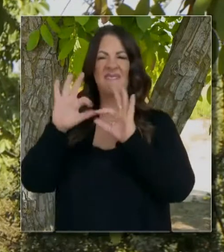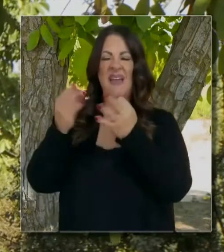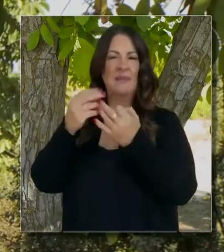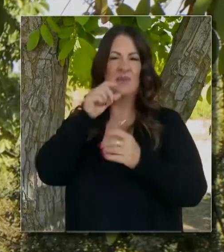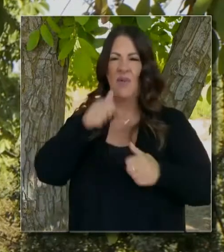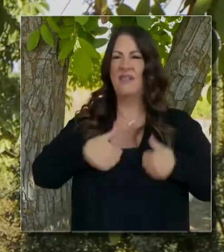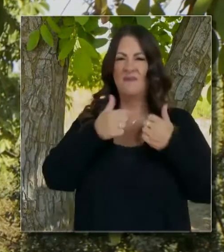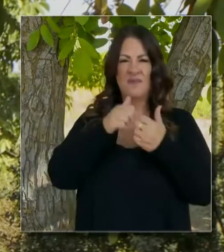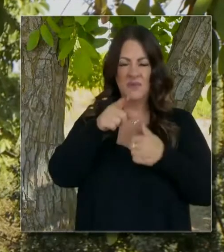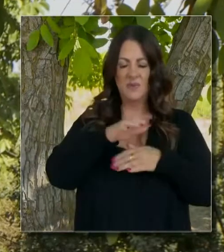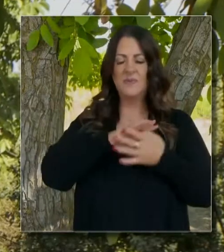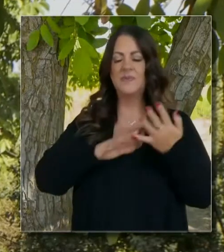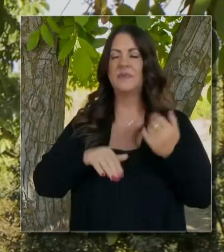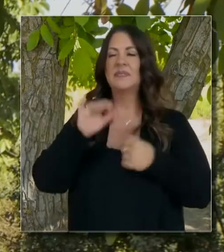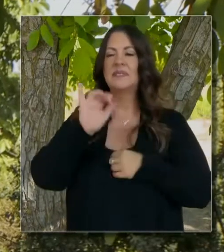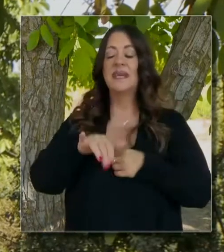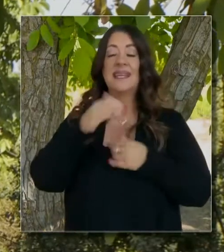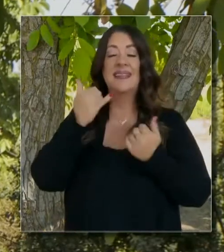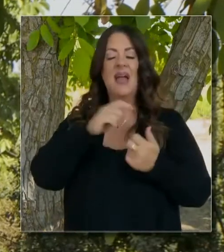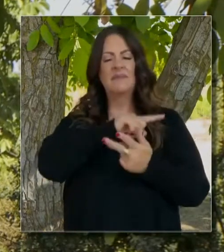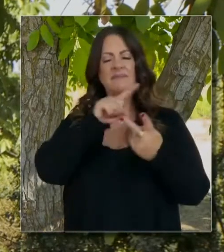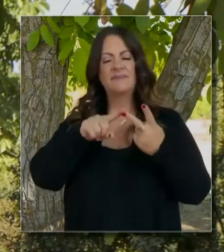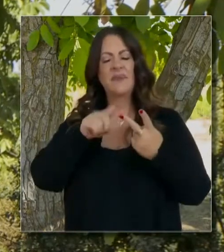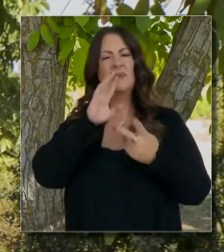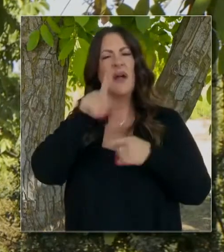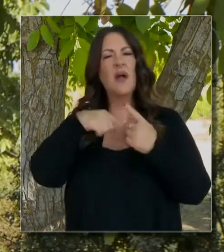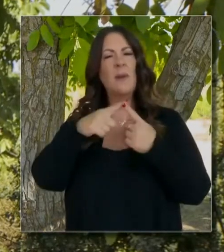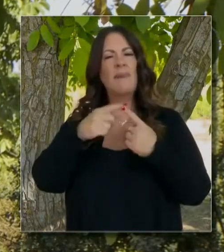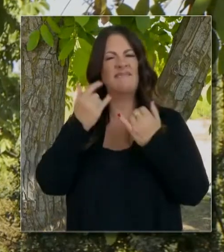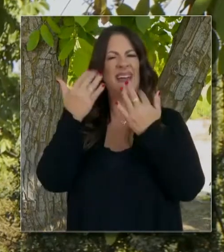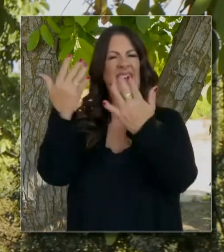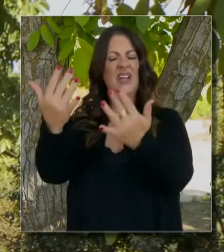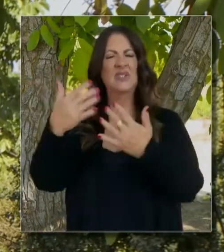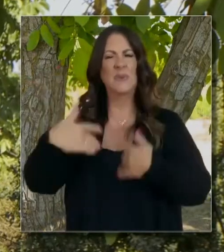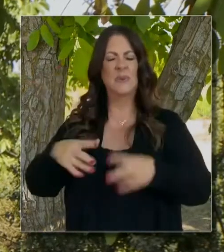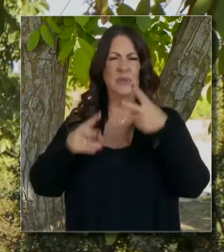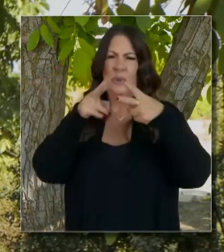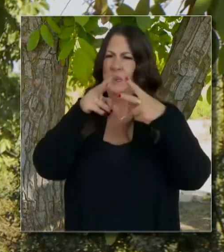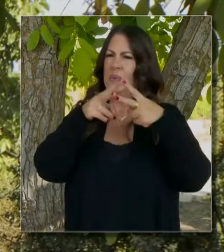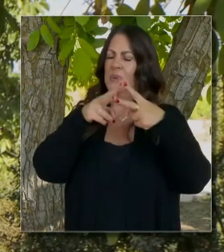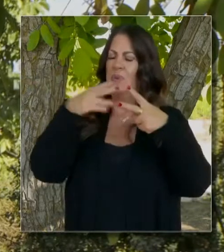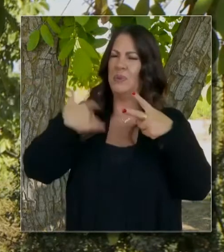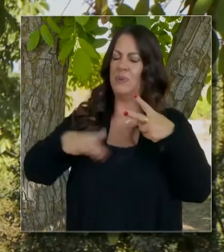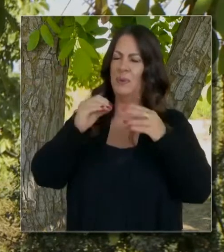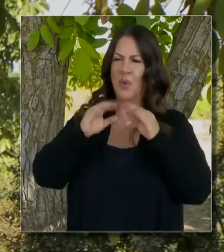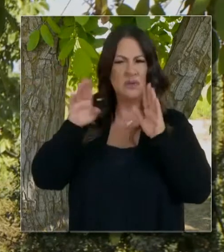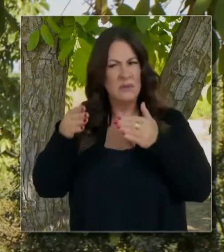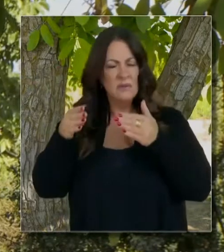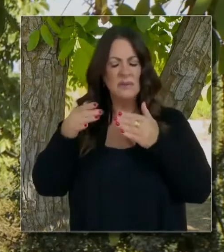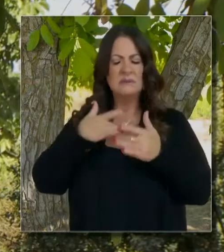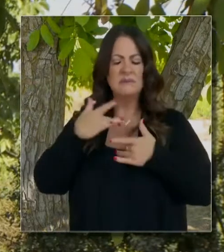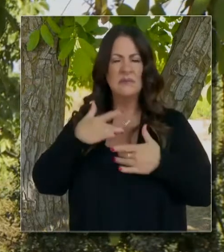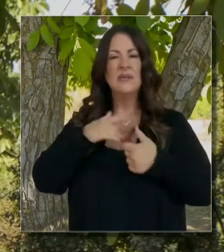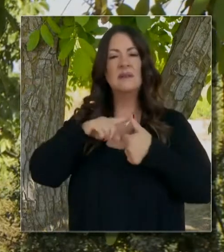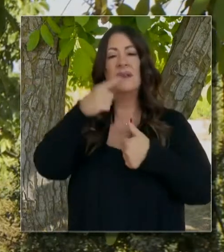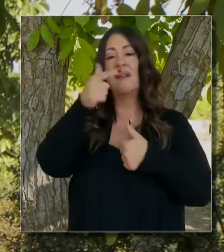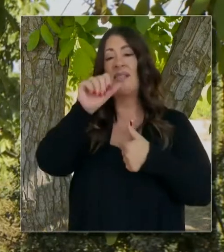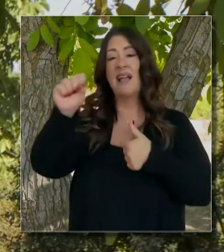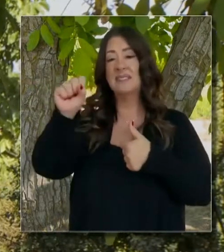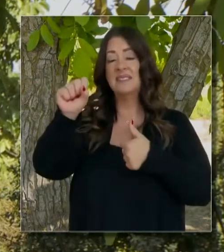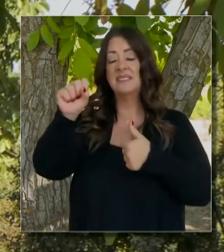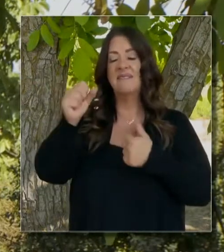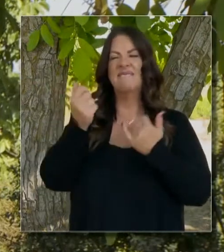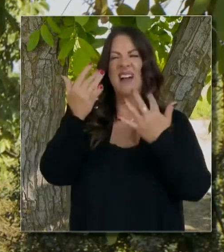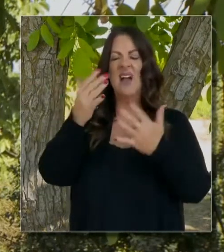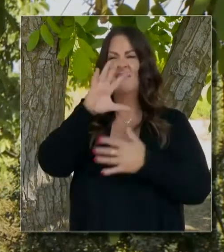state of California. The two that have generated most attention, the glass fires at 58% containment today,